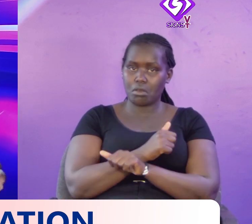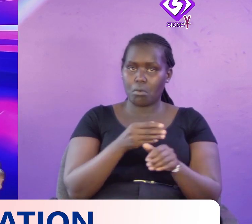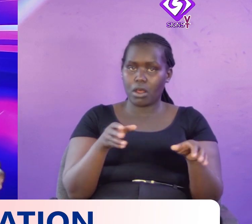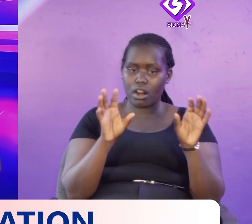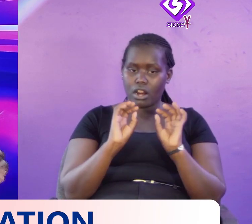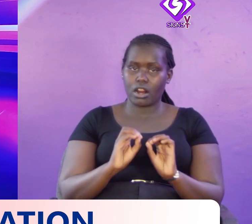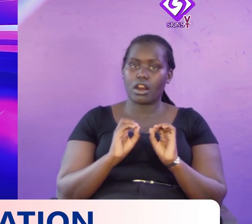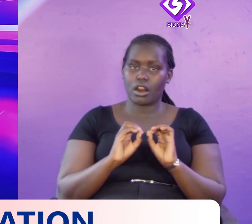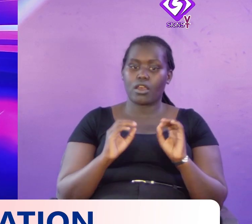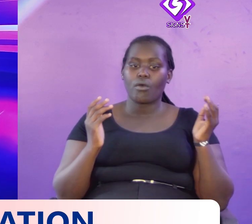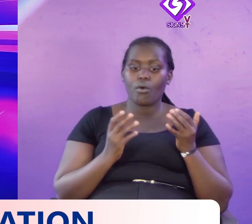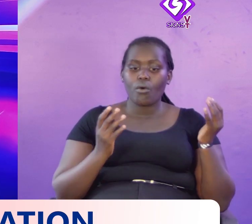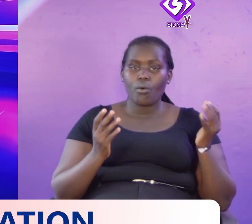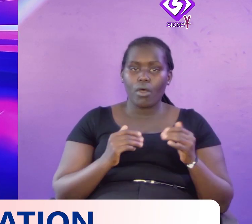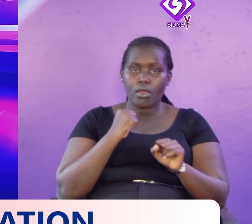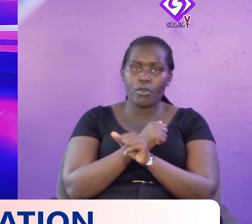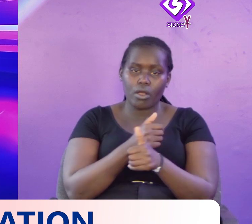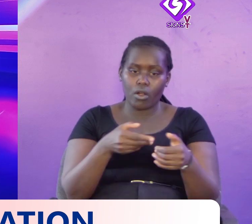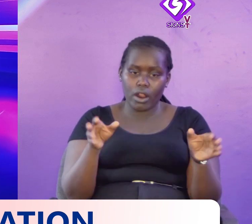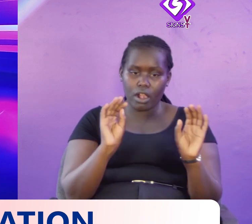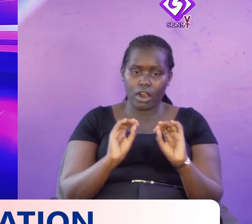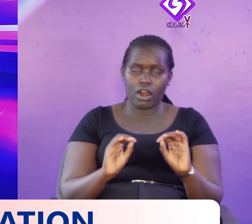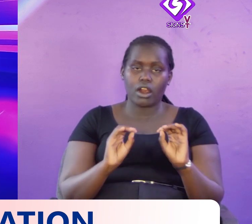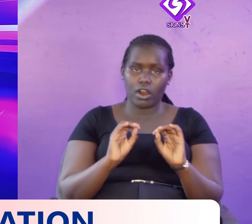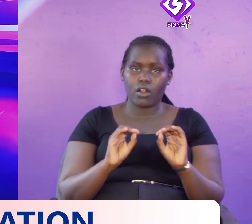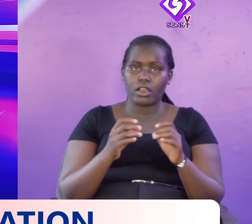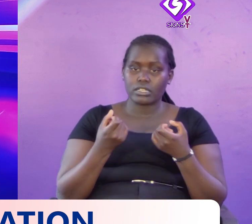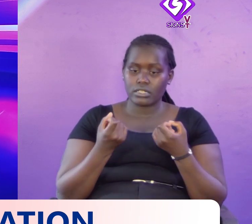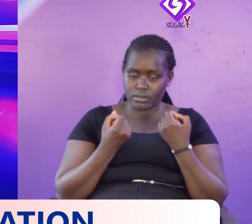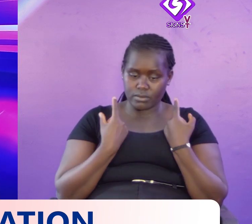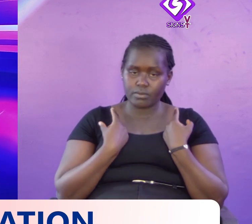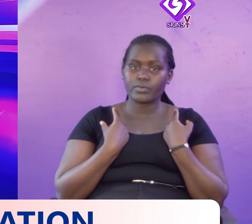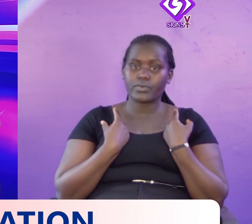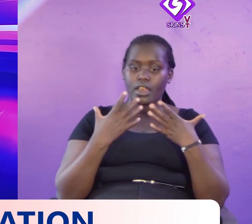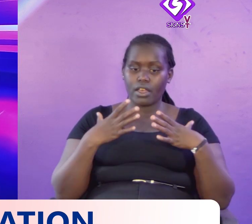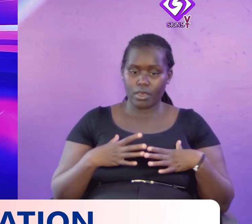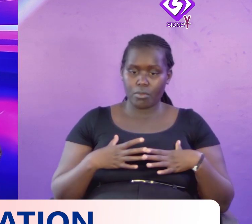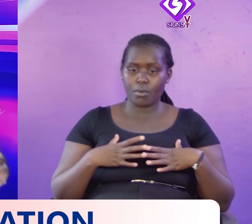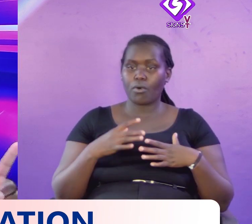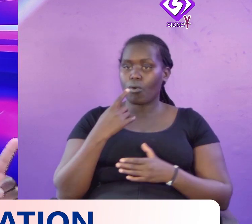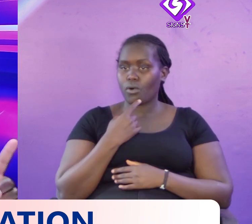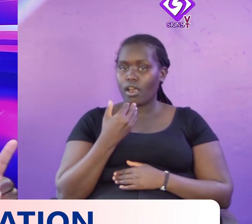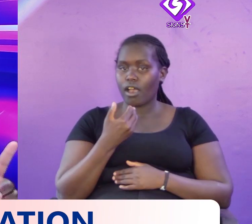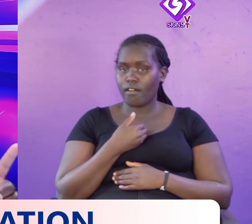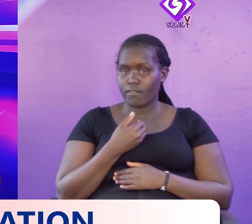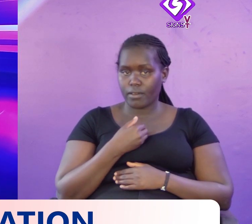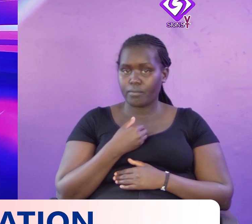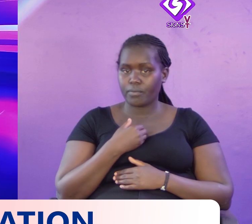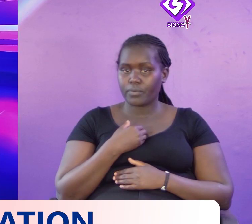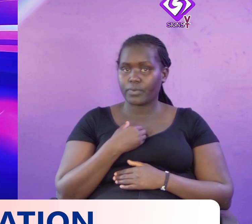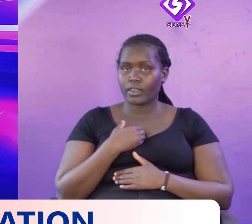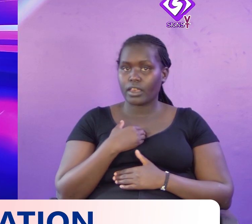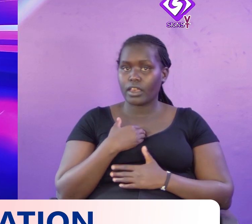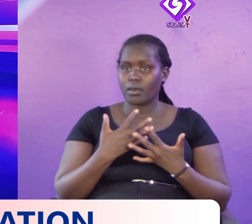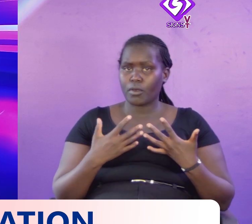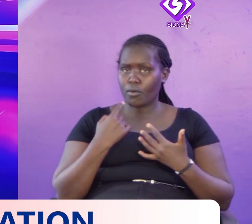Yeah. Where he could not be doing well is understanding the people that is carrying on board. They are the ones that I